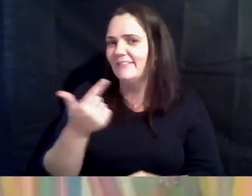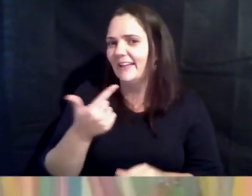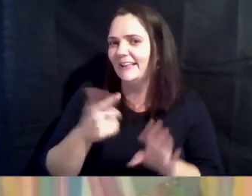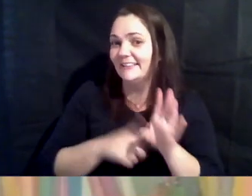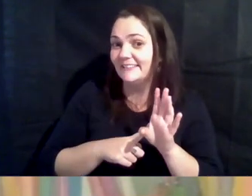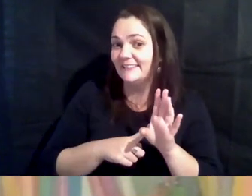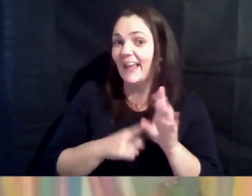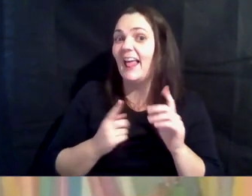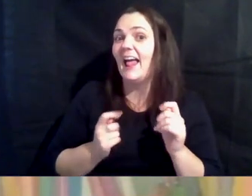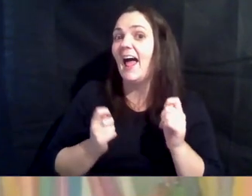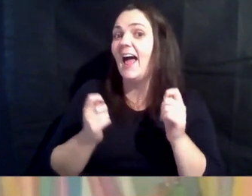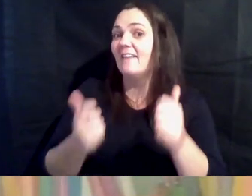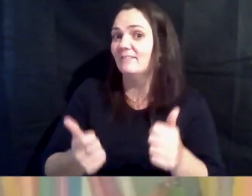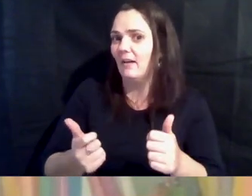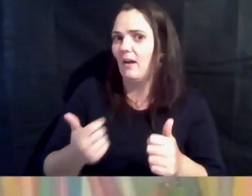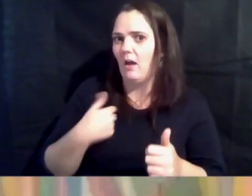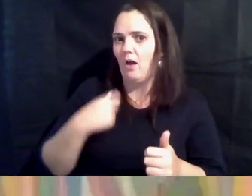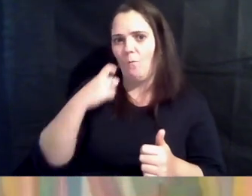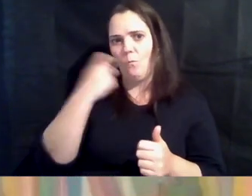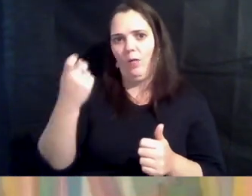years later, I would be doing a whole art show